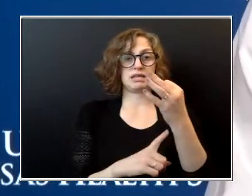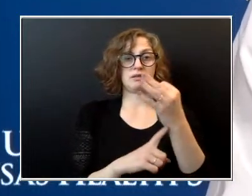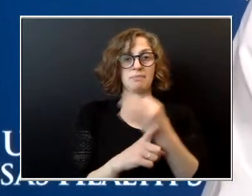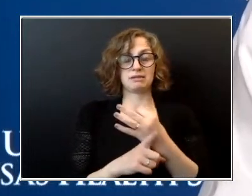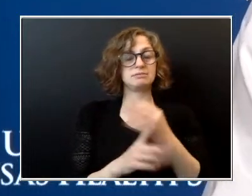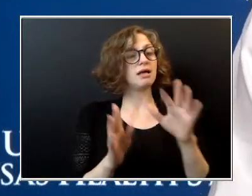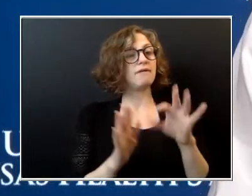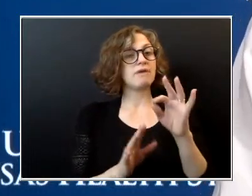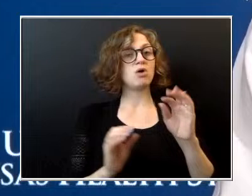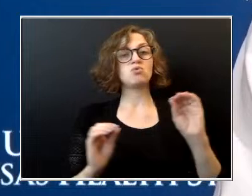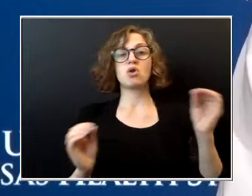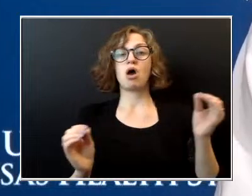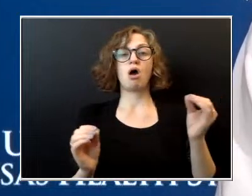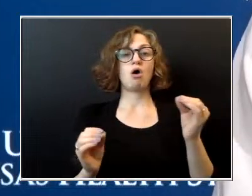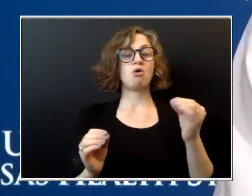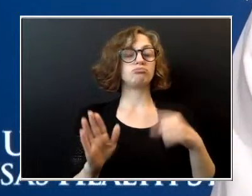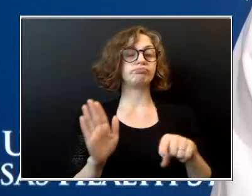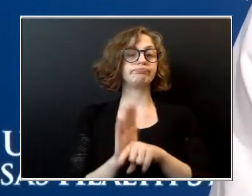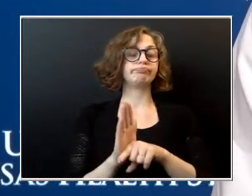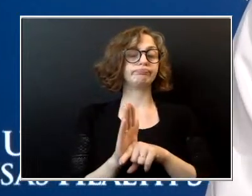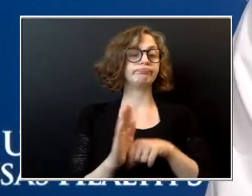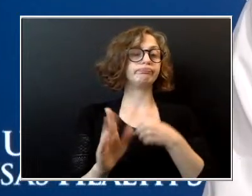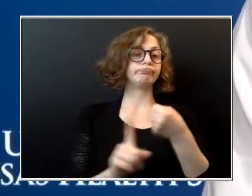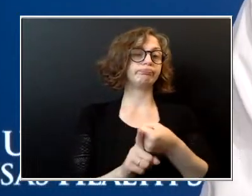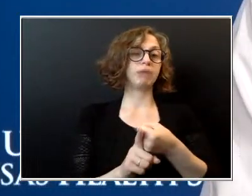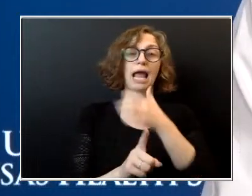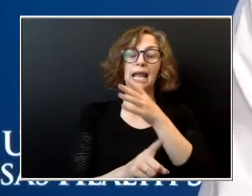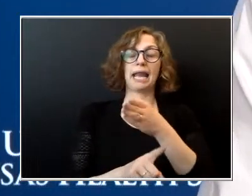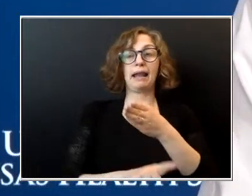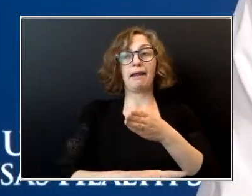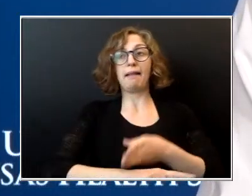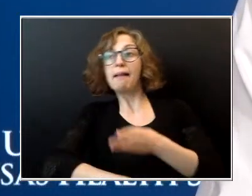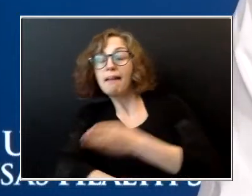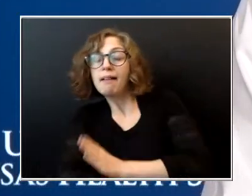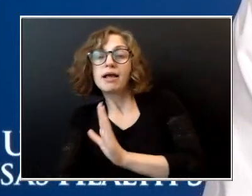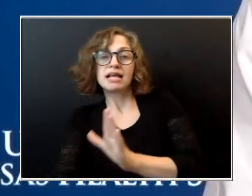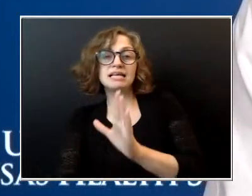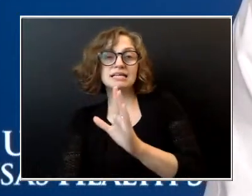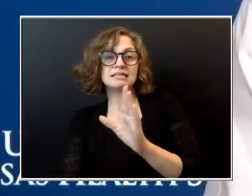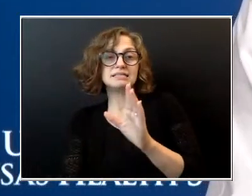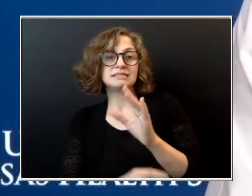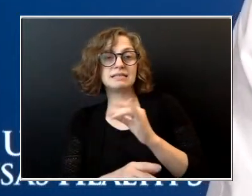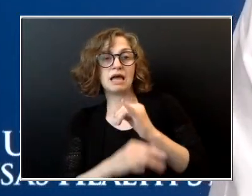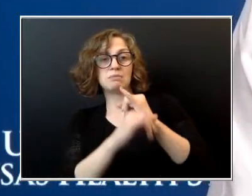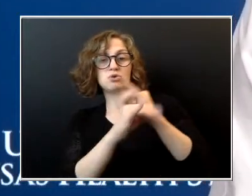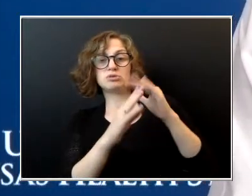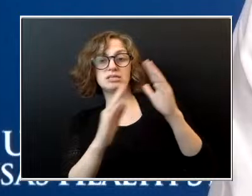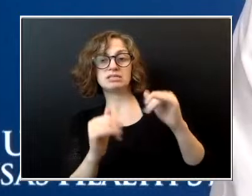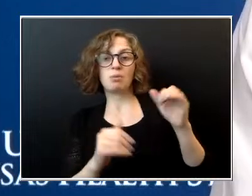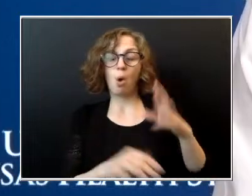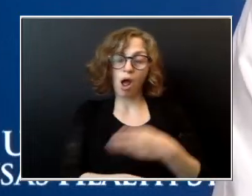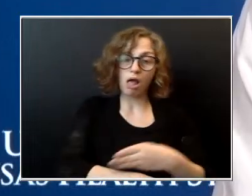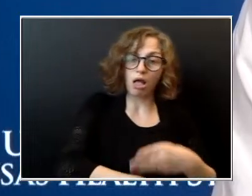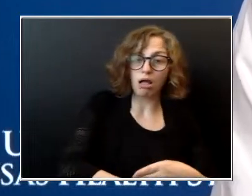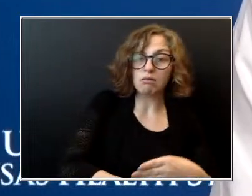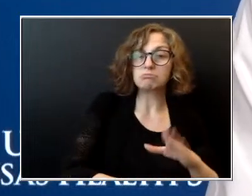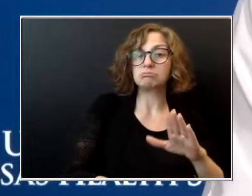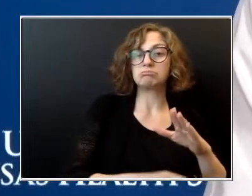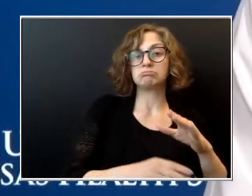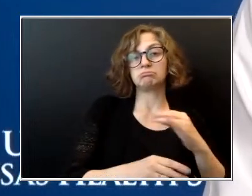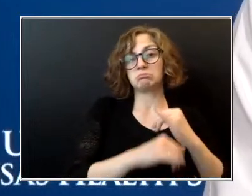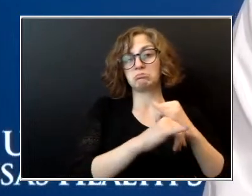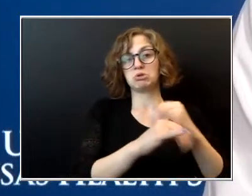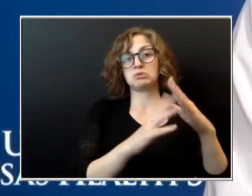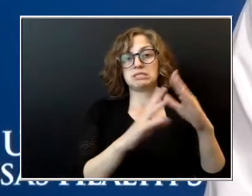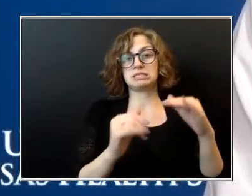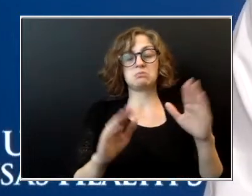didn't increase or decrease his immune system, you know, any more than somebody who's gotten the normal number of doses or the recommended number of doses. But